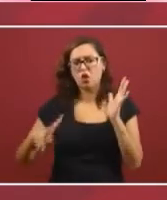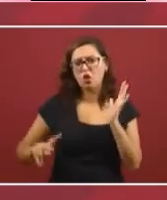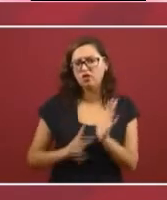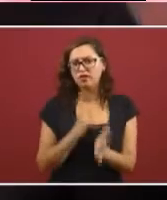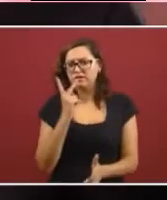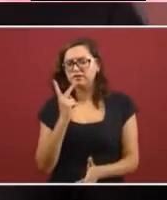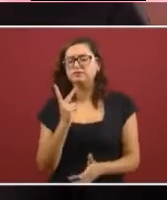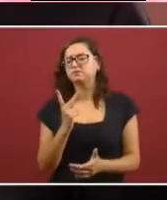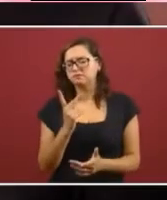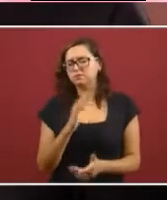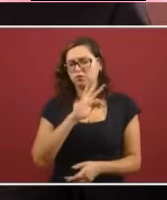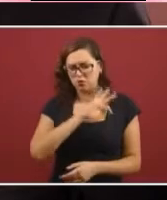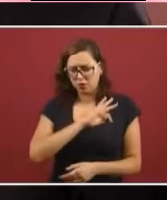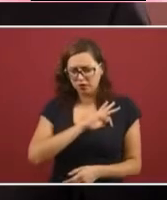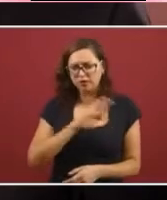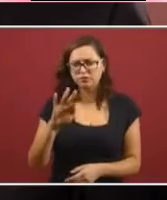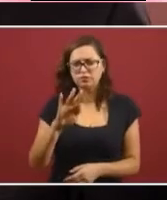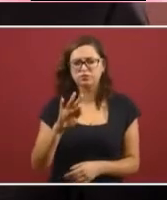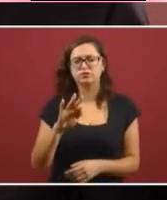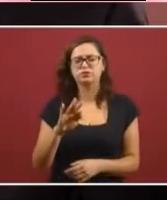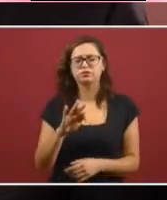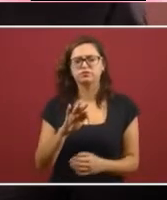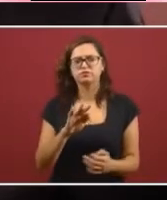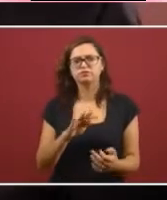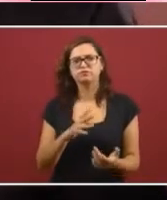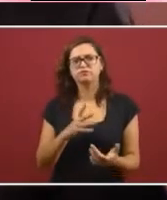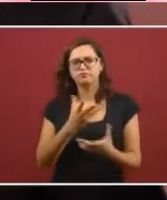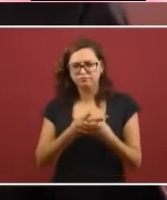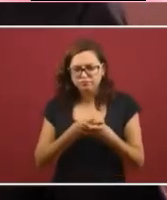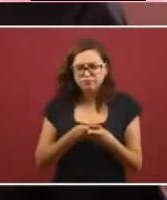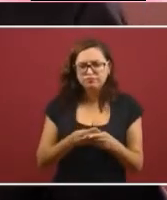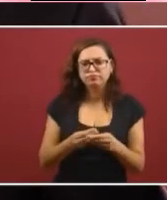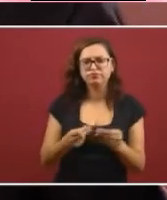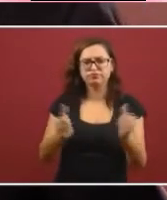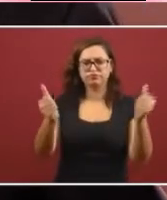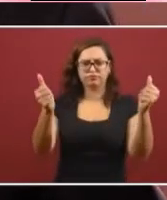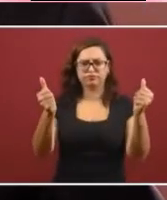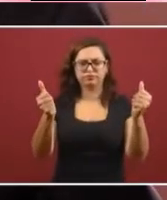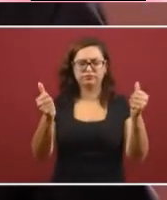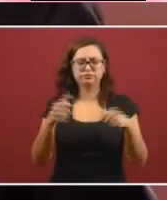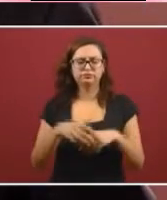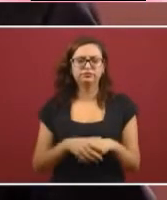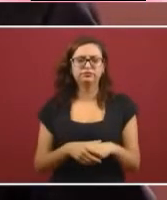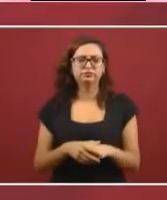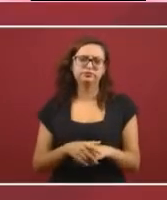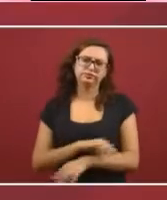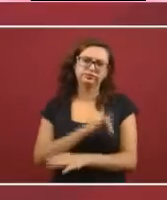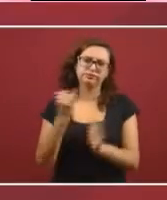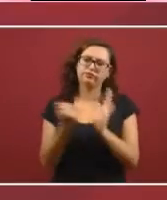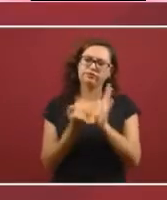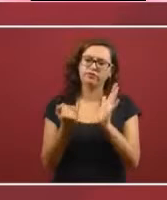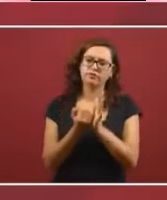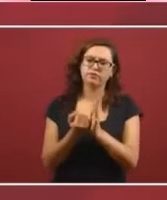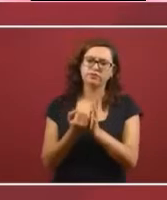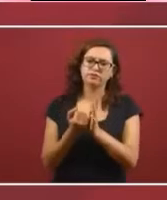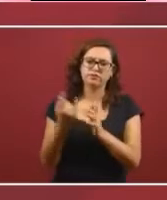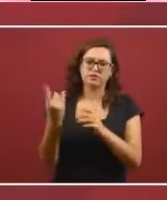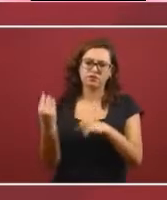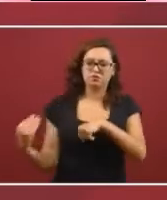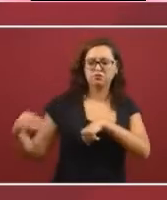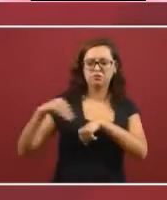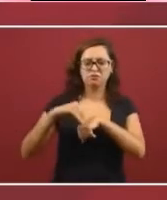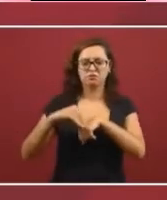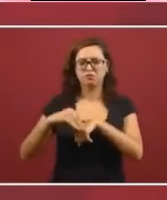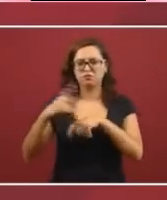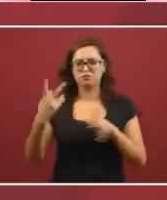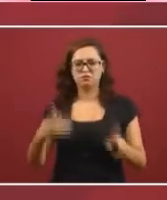new defiance sobre aranceles regarding el acero. Tariffs on